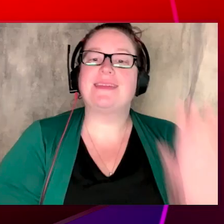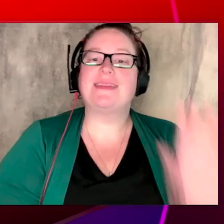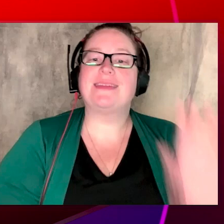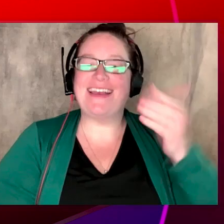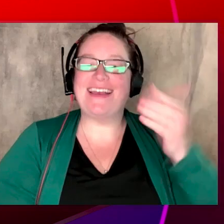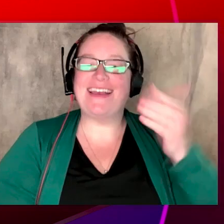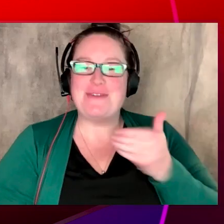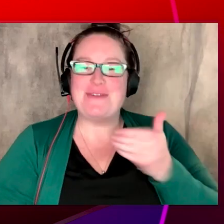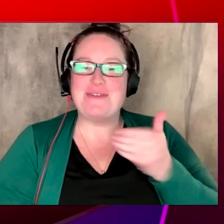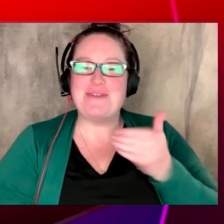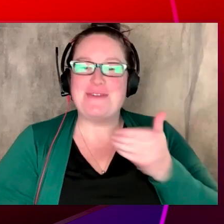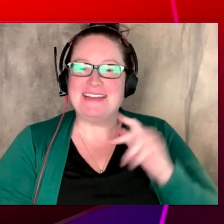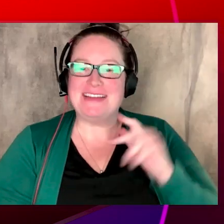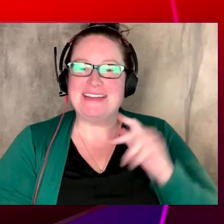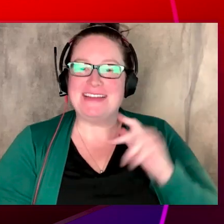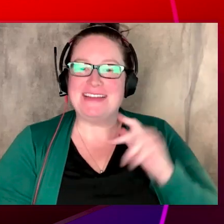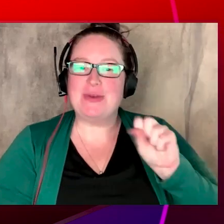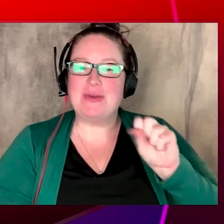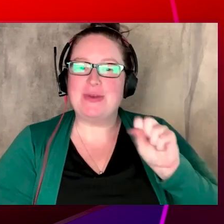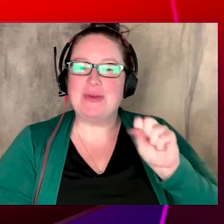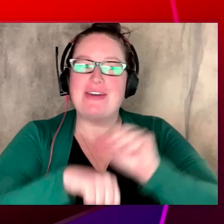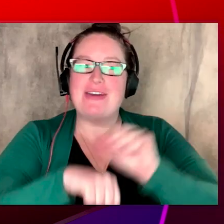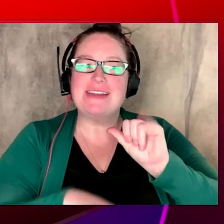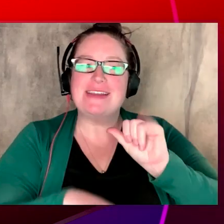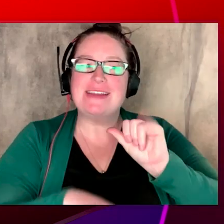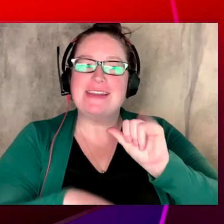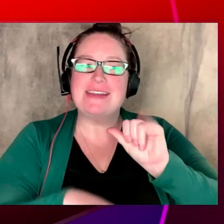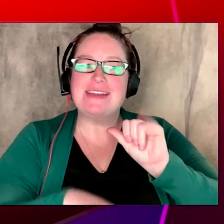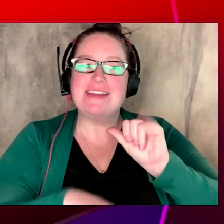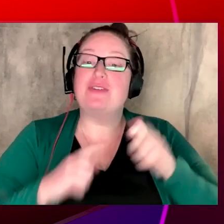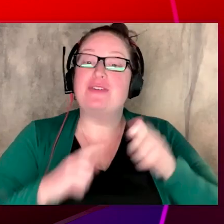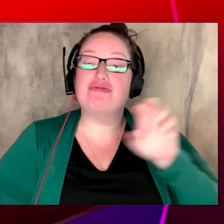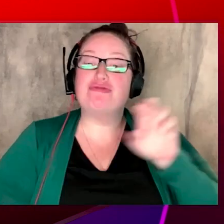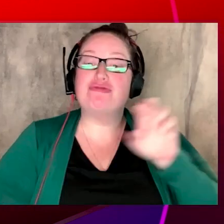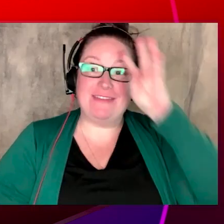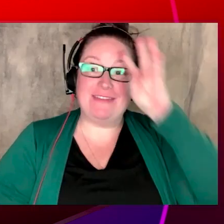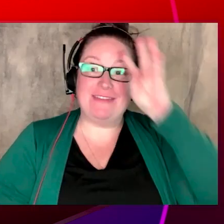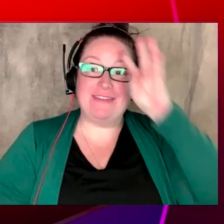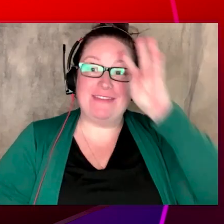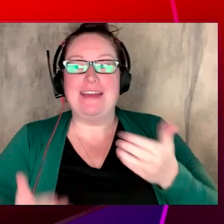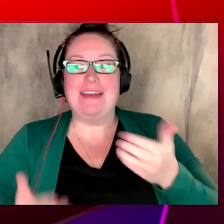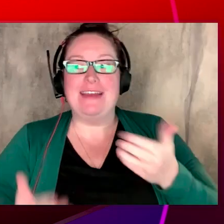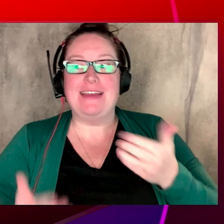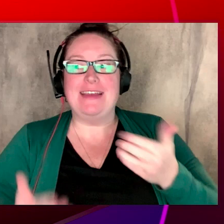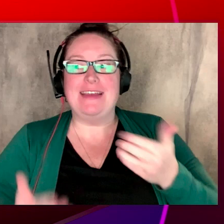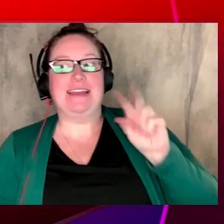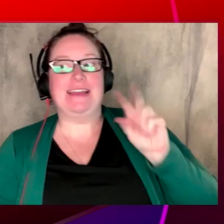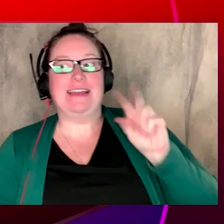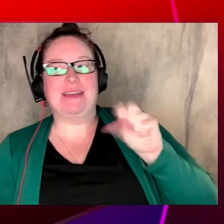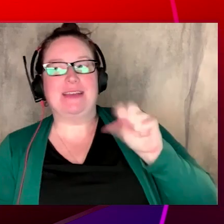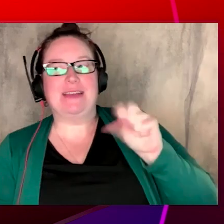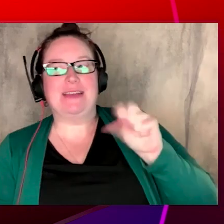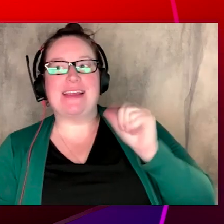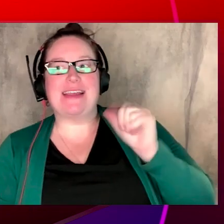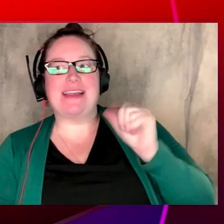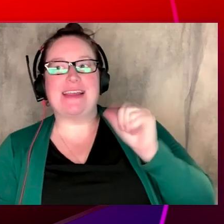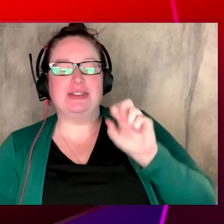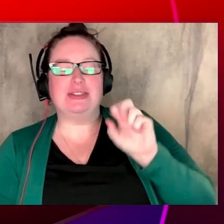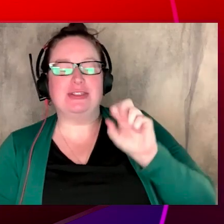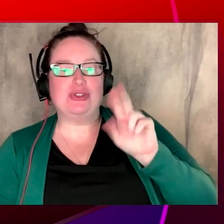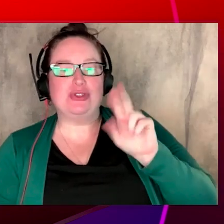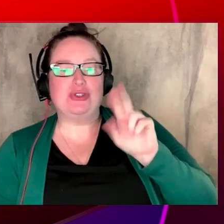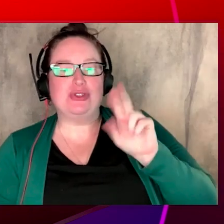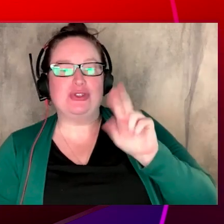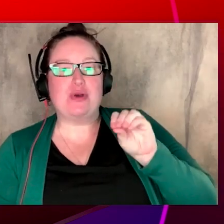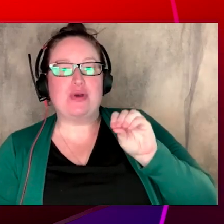AWS on Air, live from reInvent. Today I'm joined by AWS and Amazon Studios. So my name's Sydney. I have Jeff here,